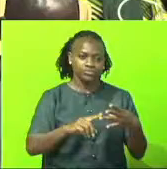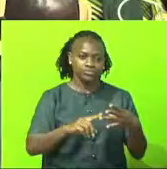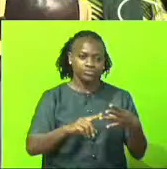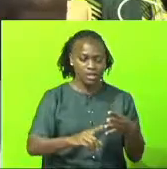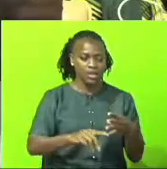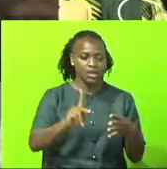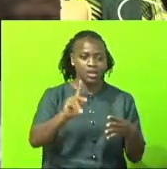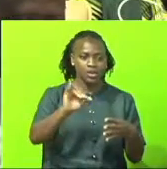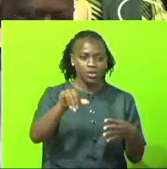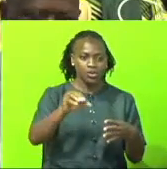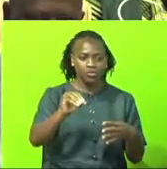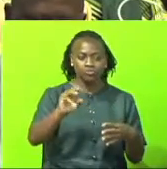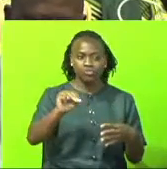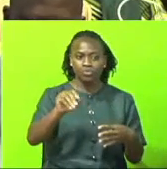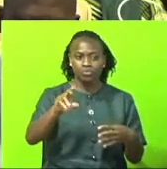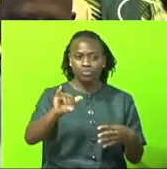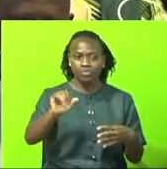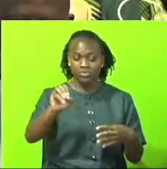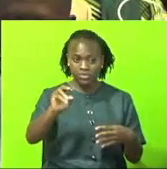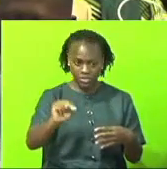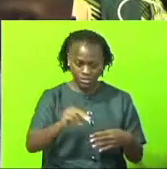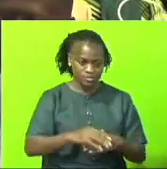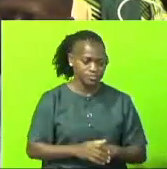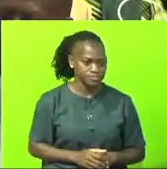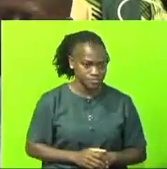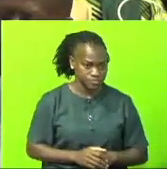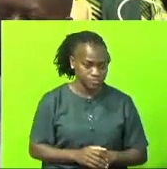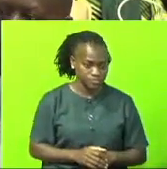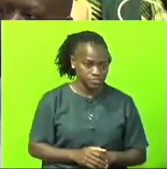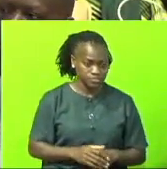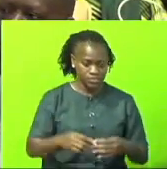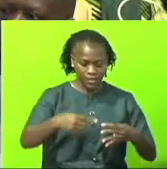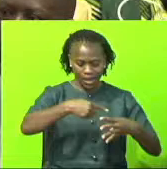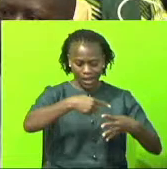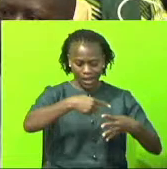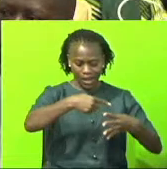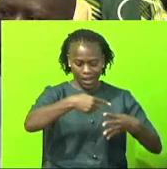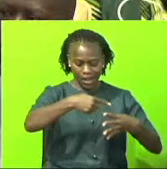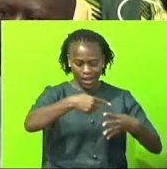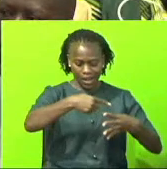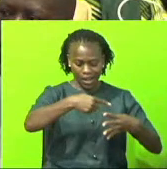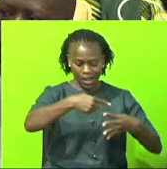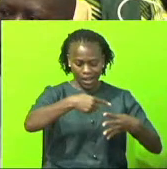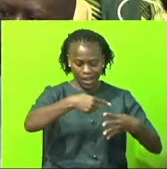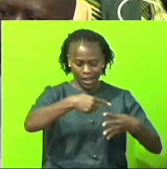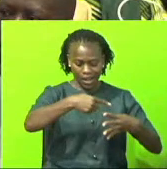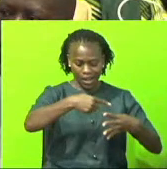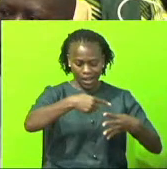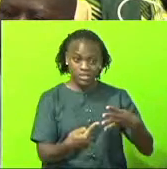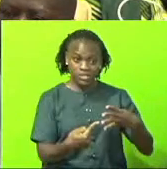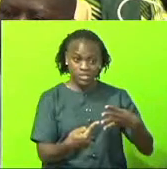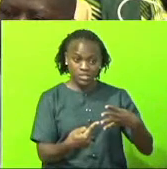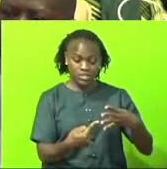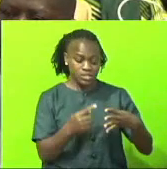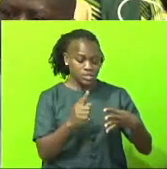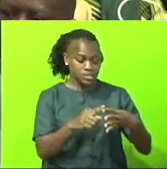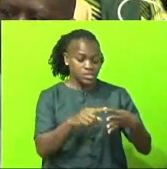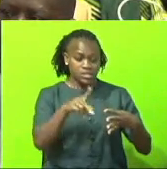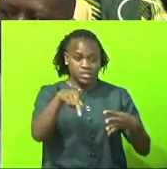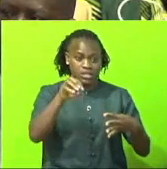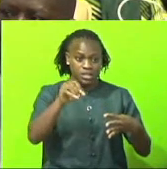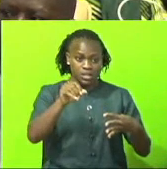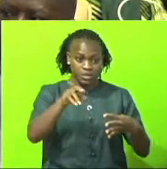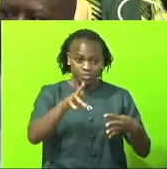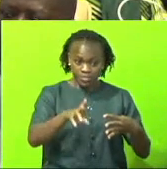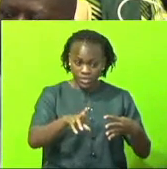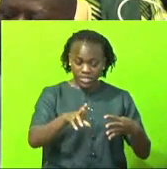Speaker, on the basis of this fact, these persons, namely Honorable Peter Kwache Aka,